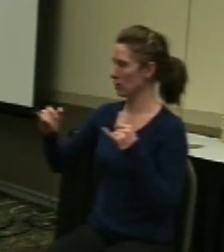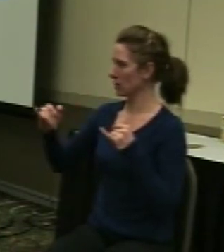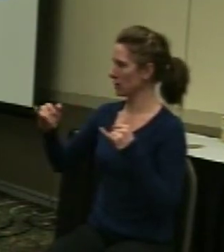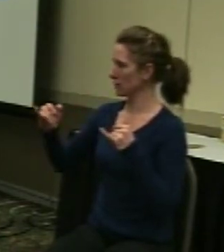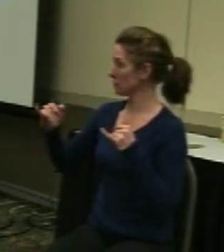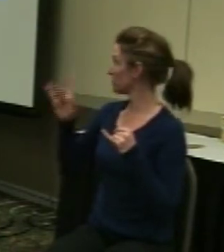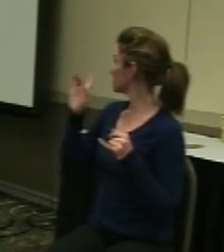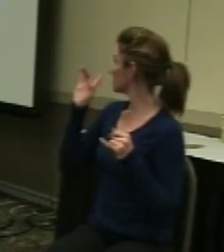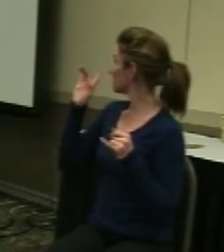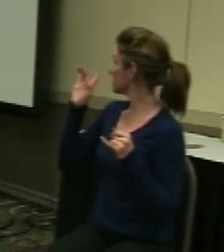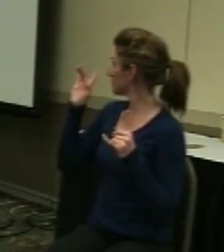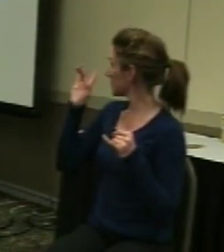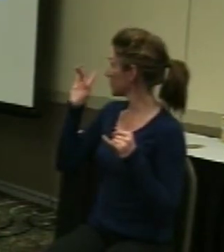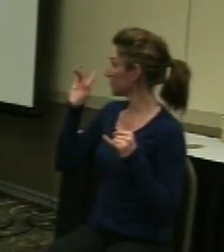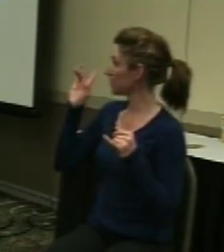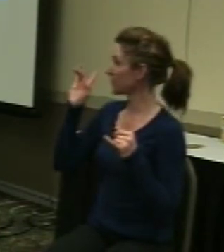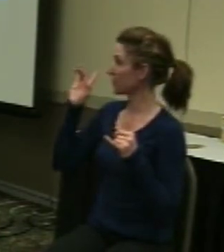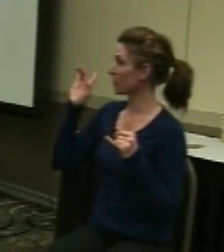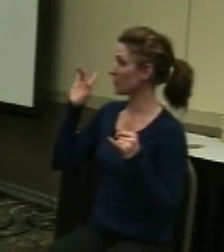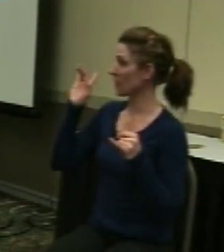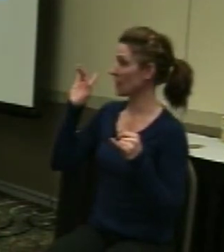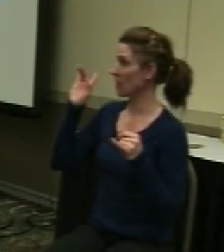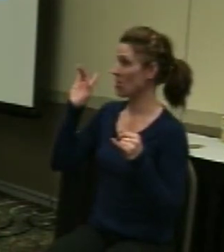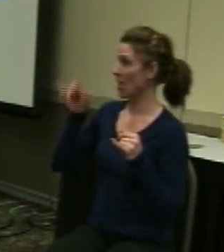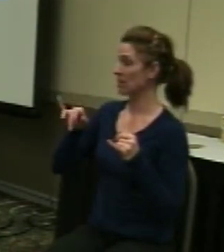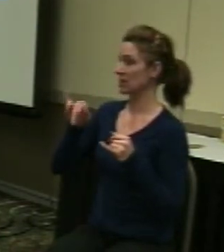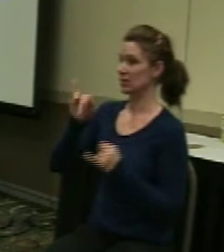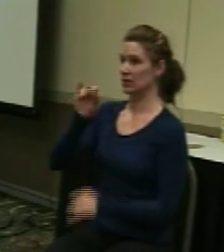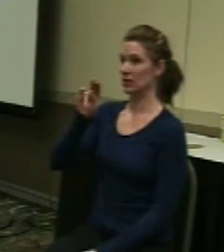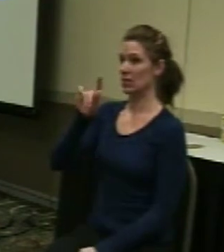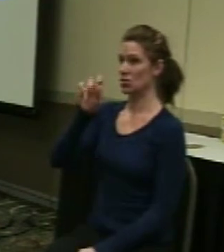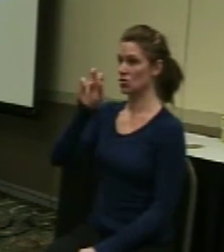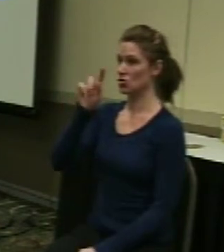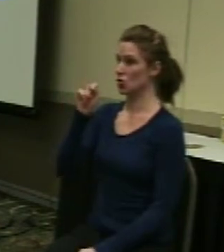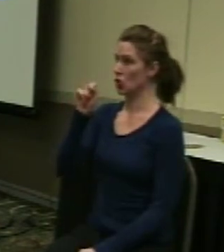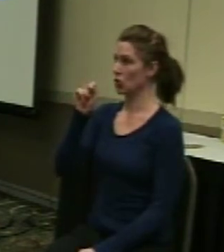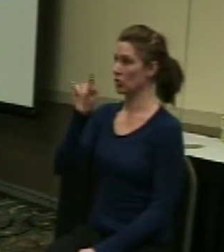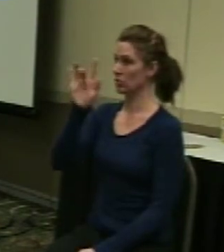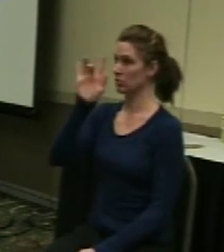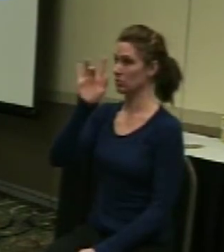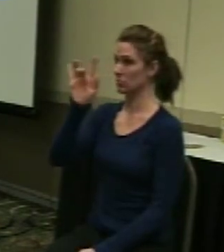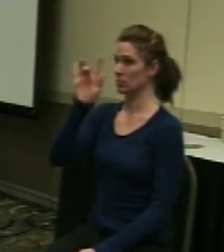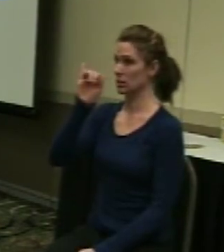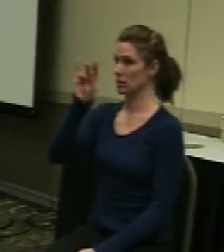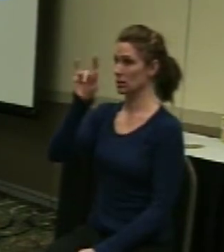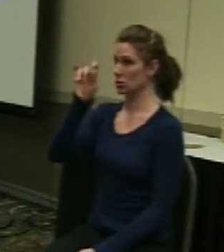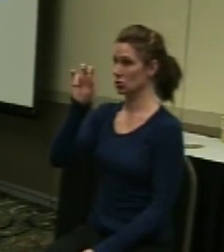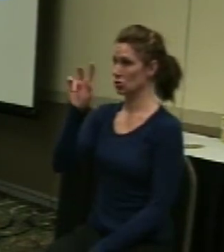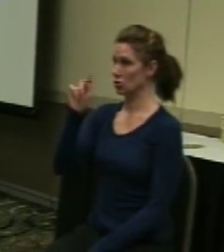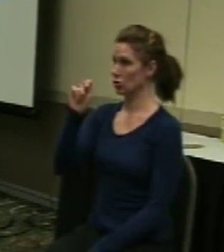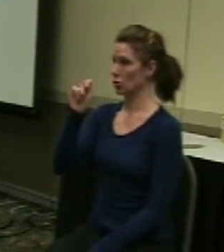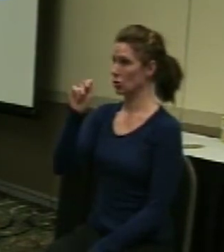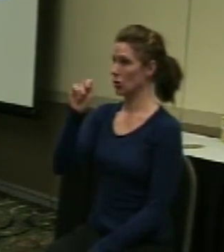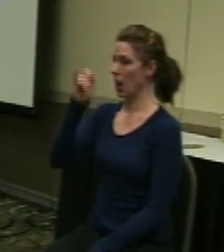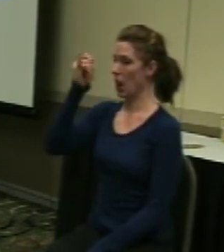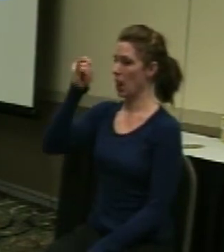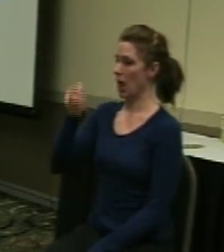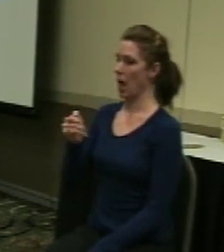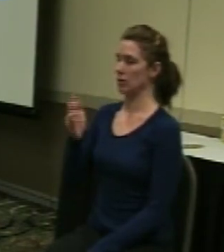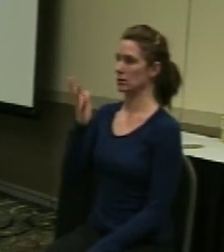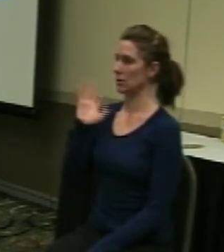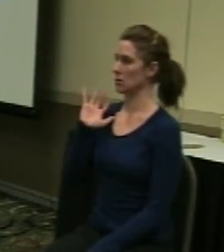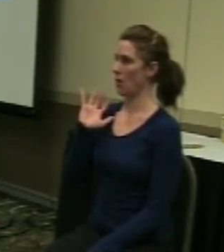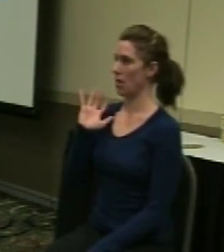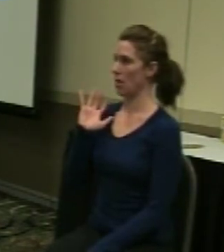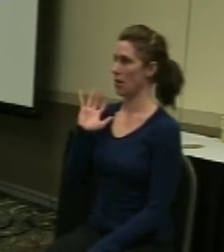nothing other than inserting inserting a line.